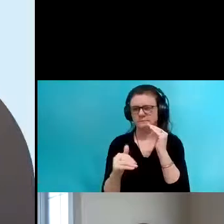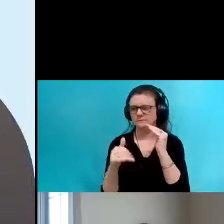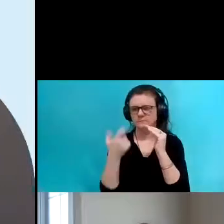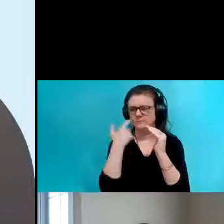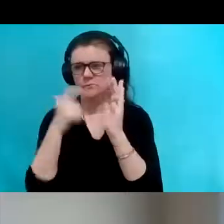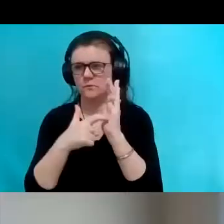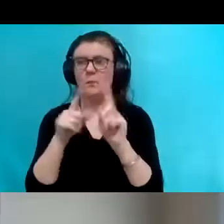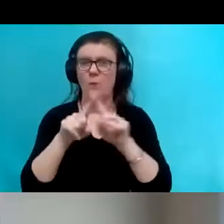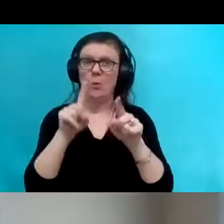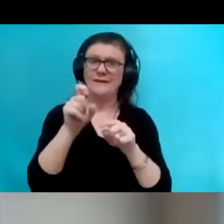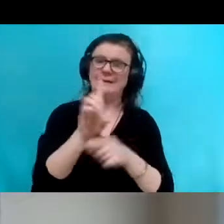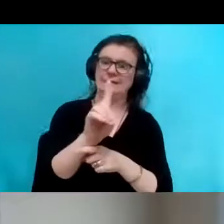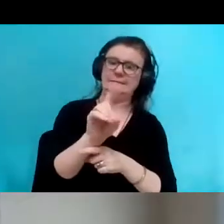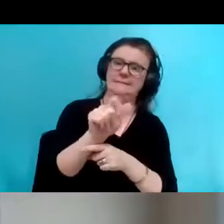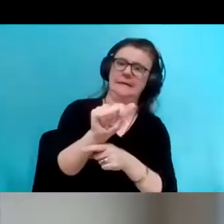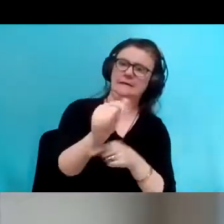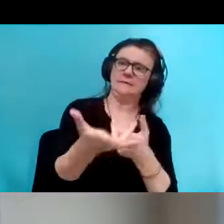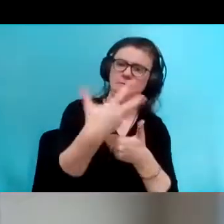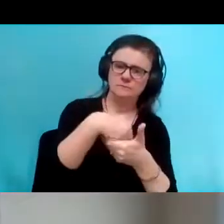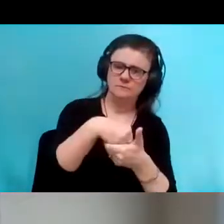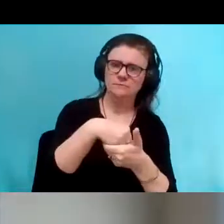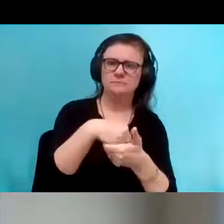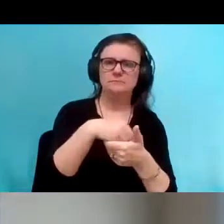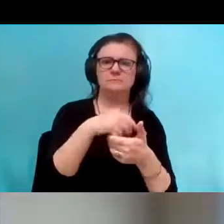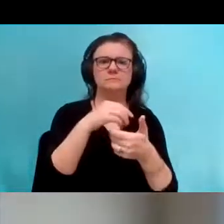that are disaggregated by sex, age, and